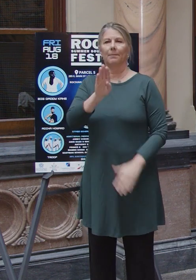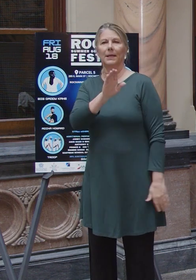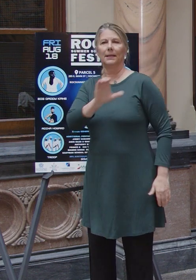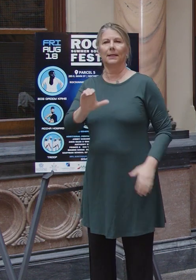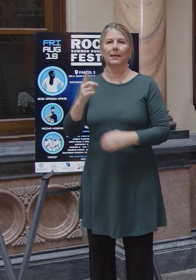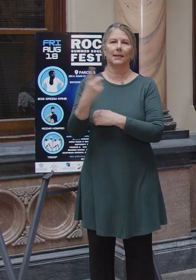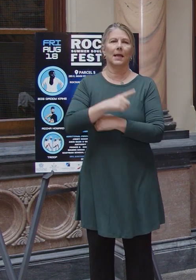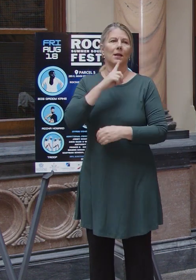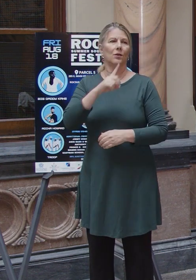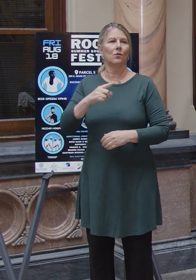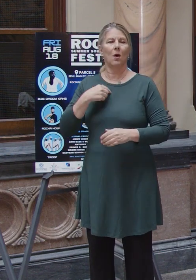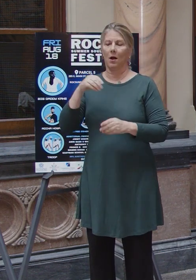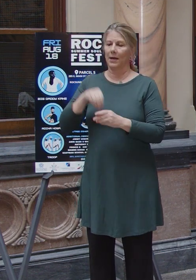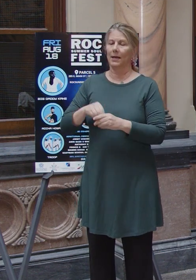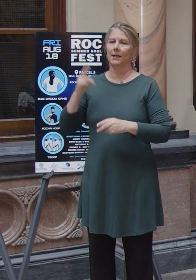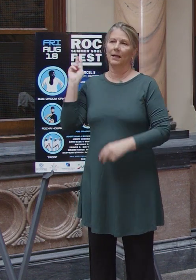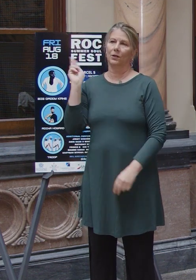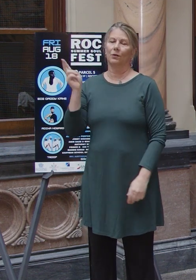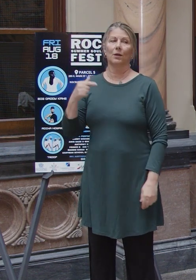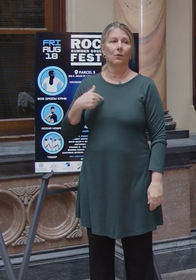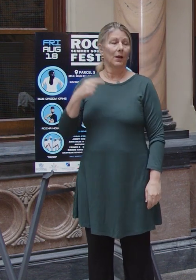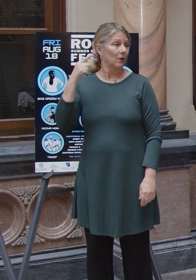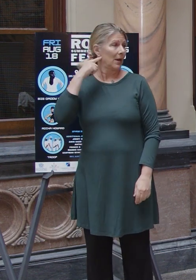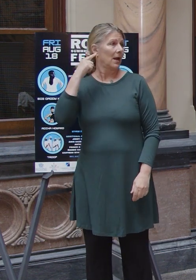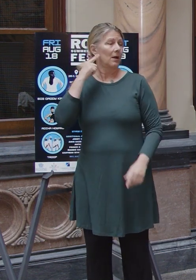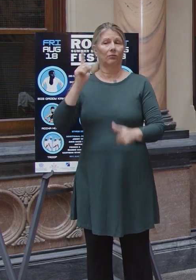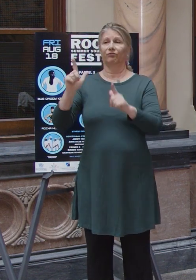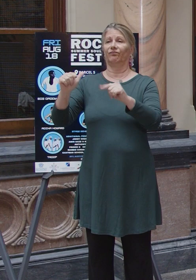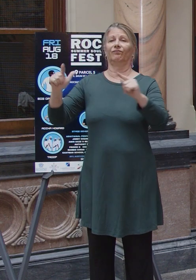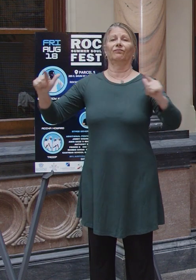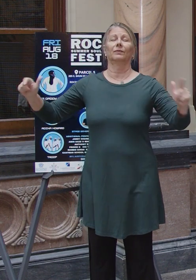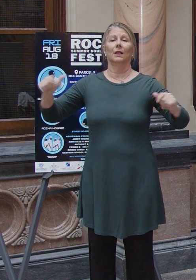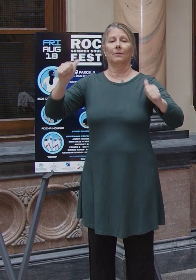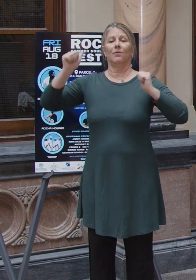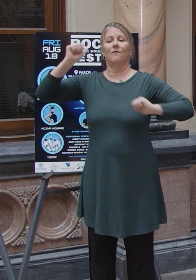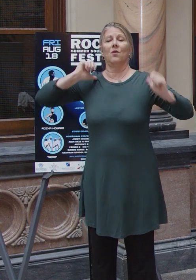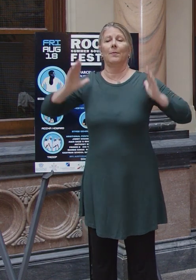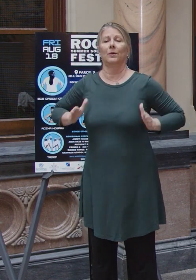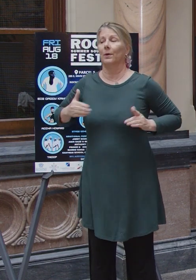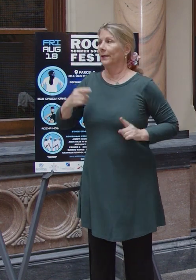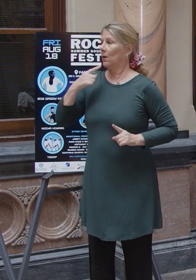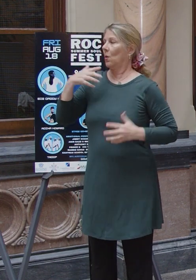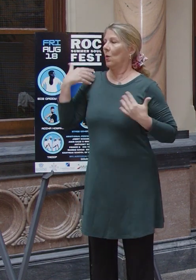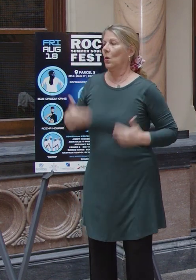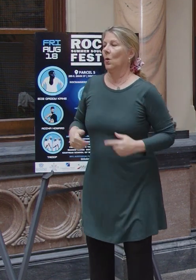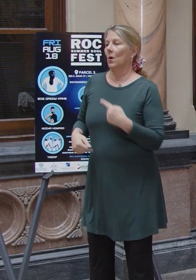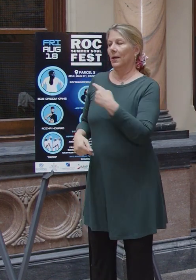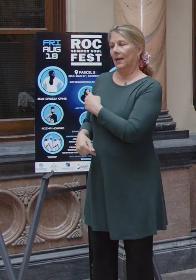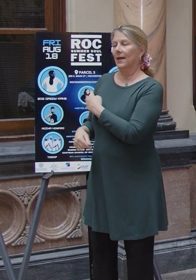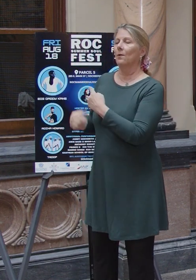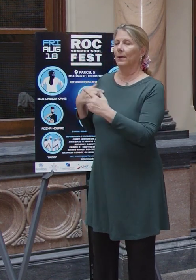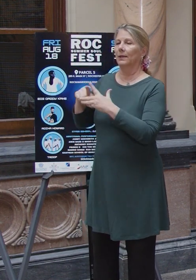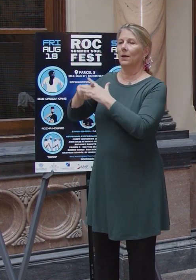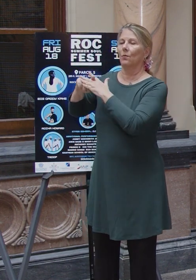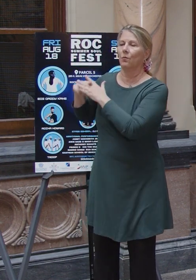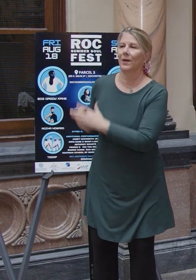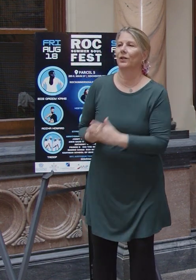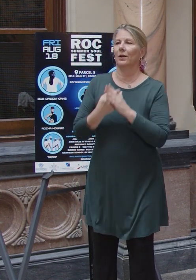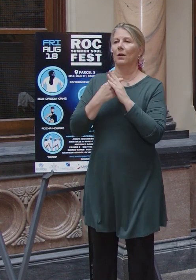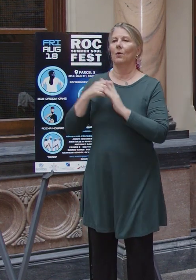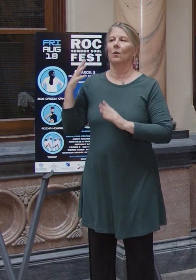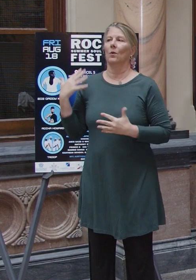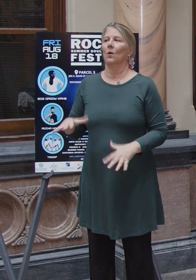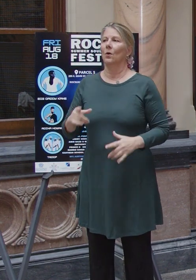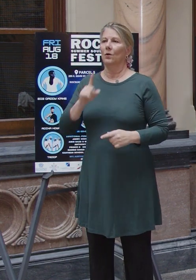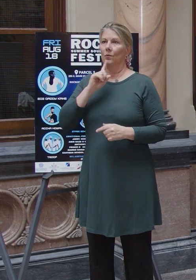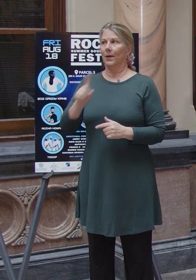He's got a man, and if you hear Jay-Z and some of the other folks, they'll tell you Big Daddy Kane he's one of the original. So it is a big deal that